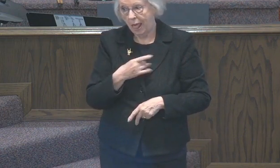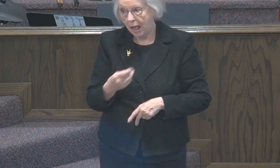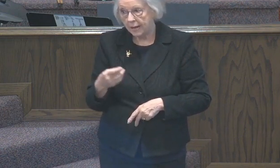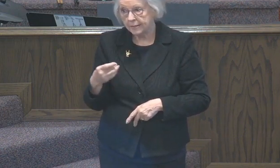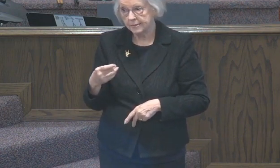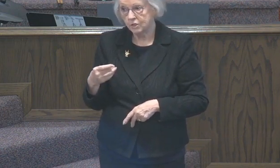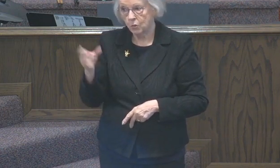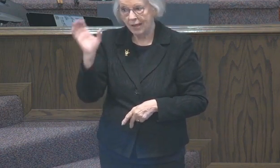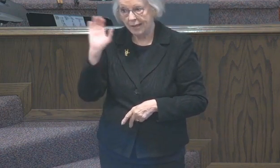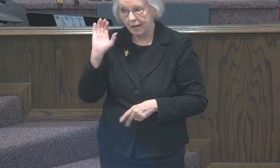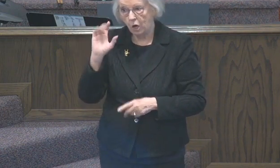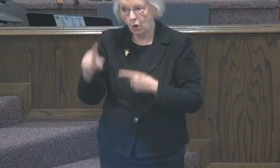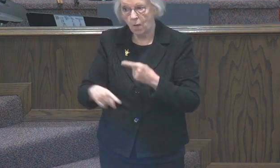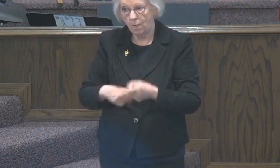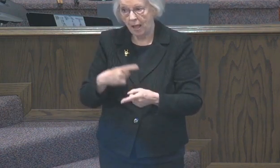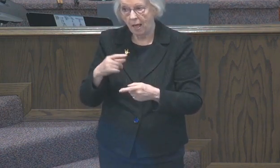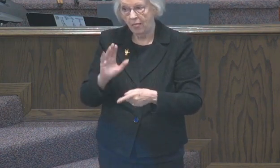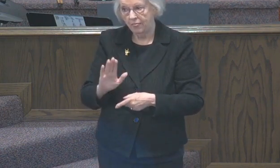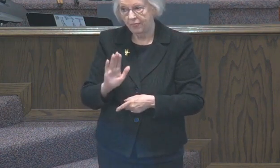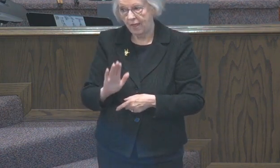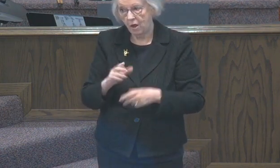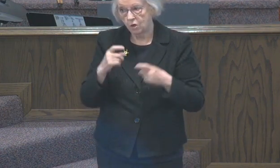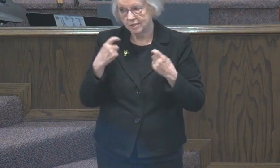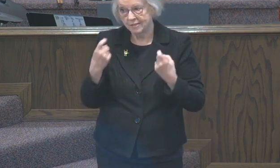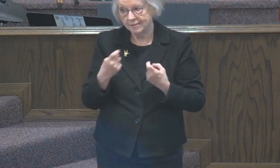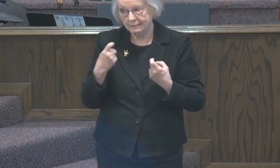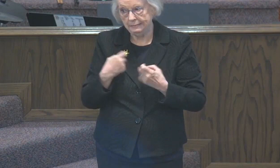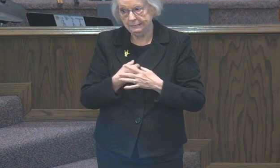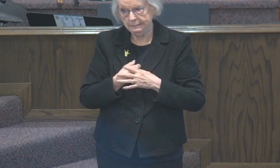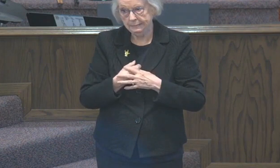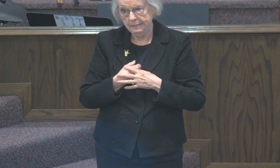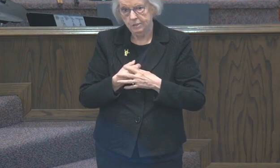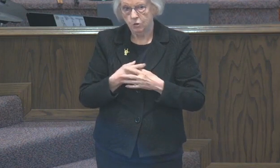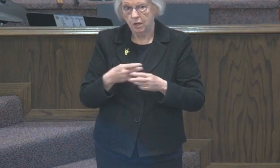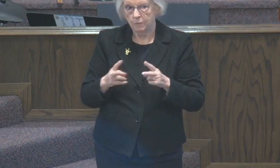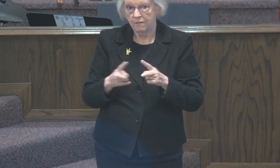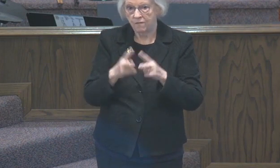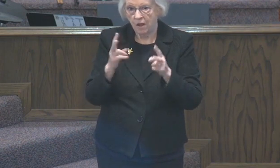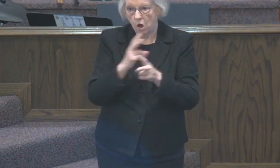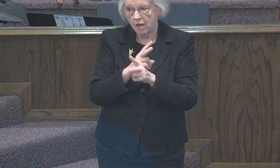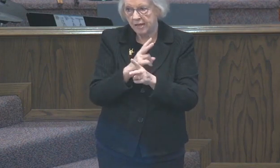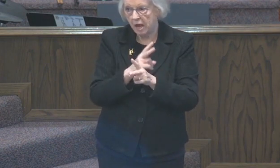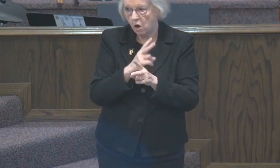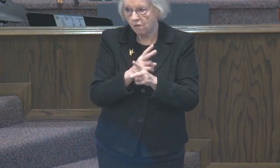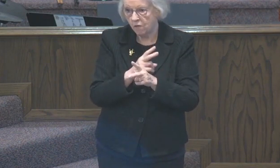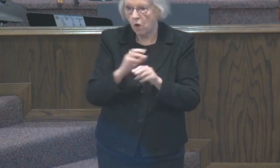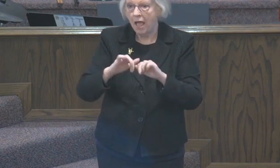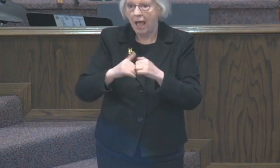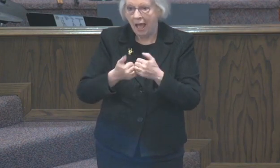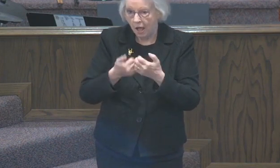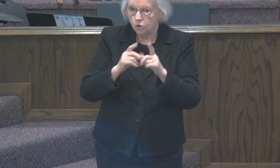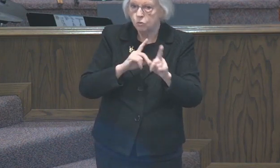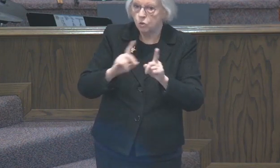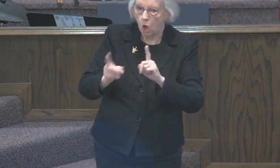they're blaspheming against God, at that point your discernment is supposed to kick in, and you